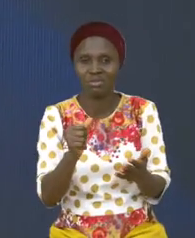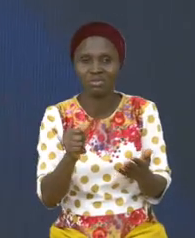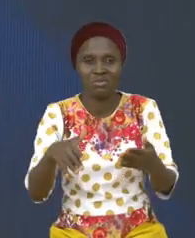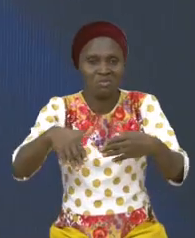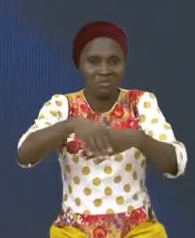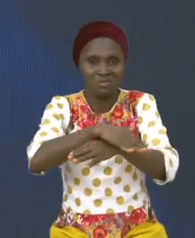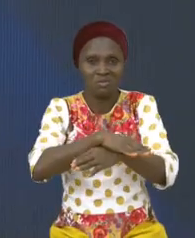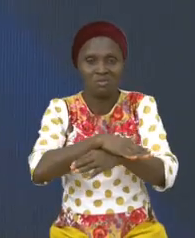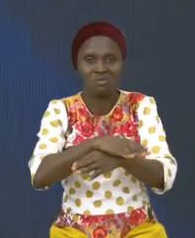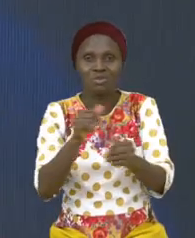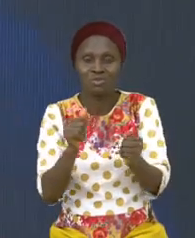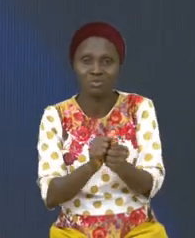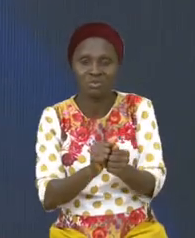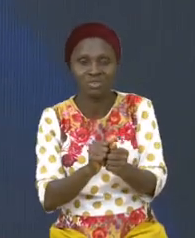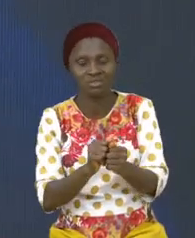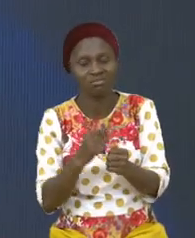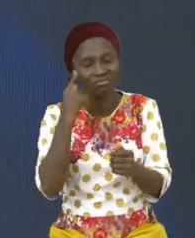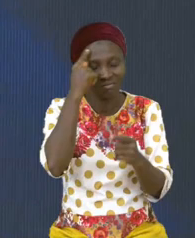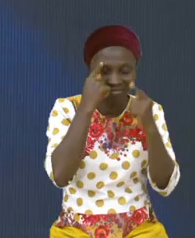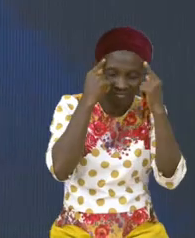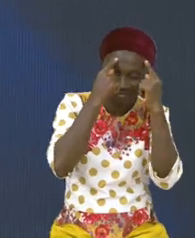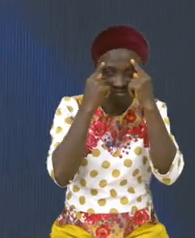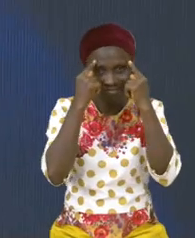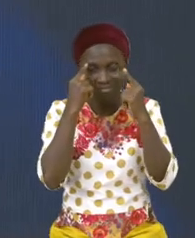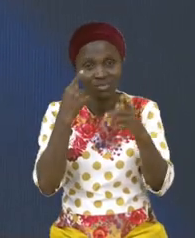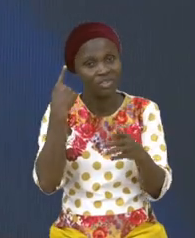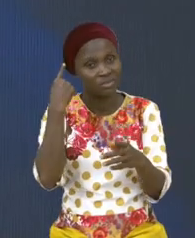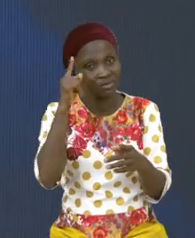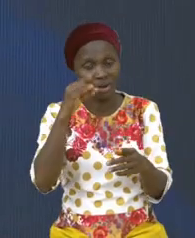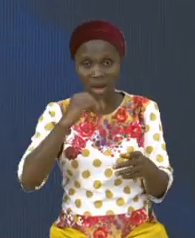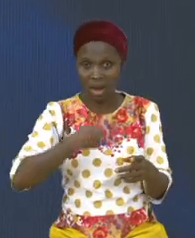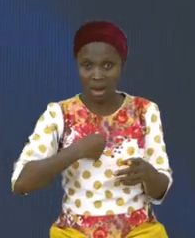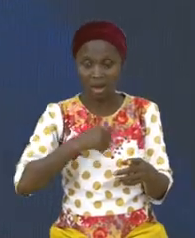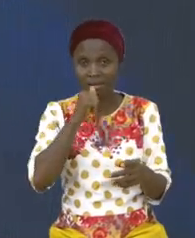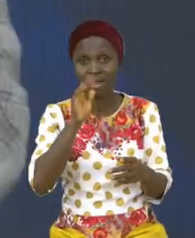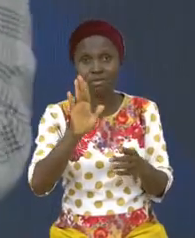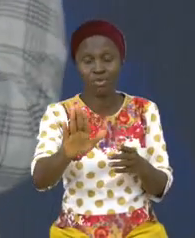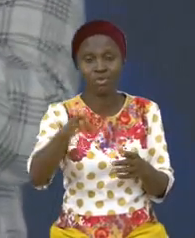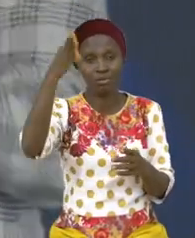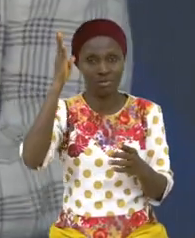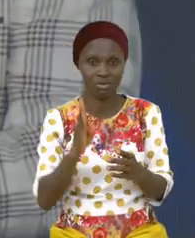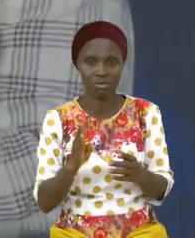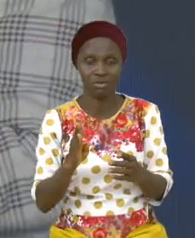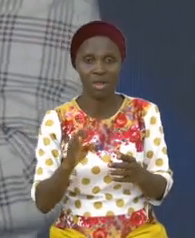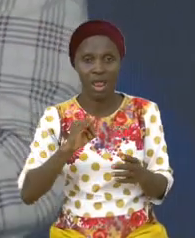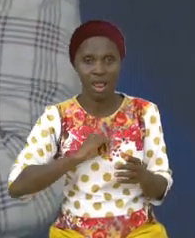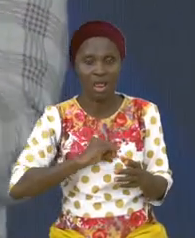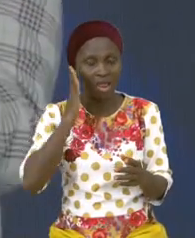be distraught. For I am thy God. I will strengthen